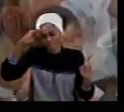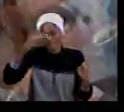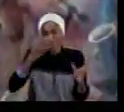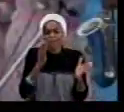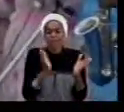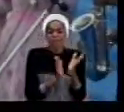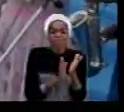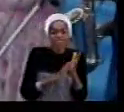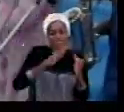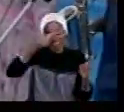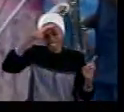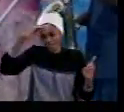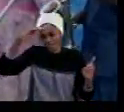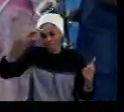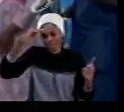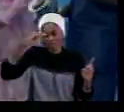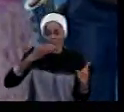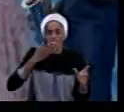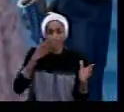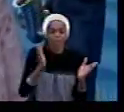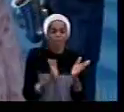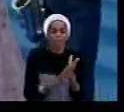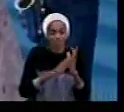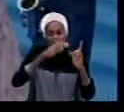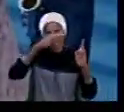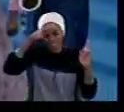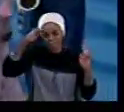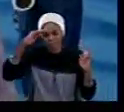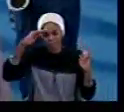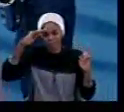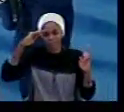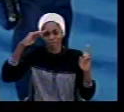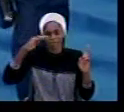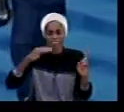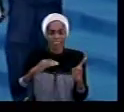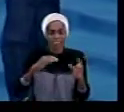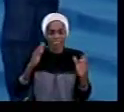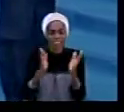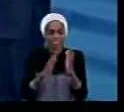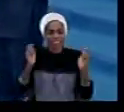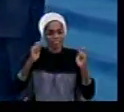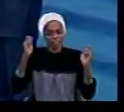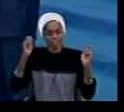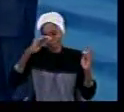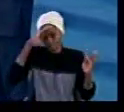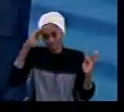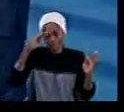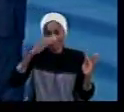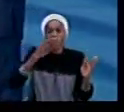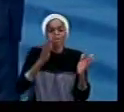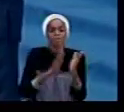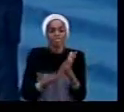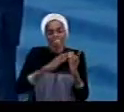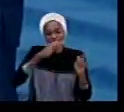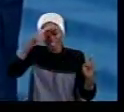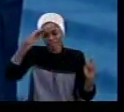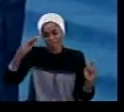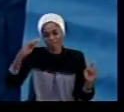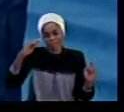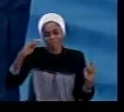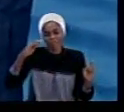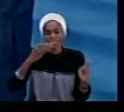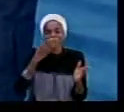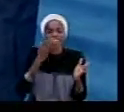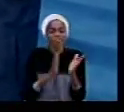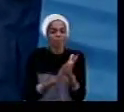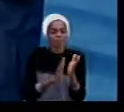of Kings, praise him. And the Almighty One, praise him. Hallelujah! Praise him. Everybody praise the Lord. Praise him. Come, let's praise